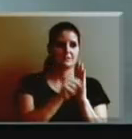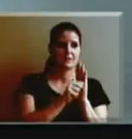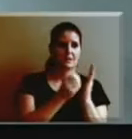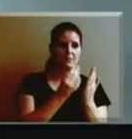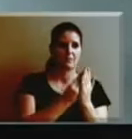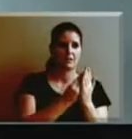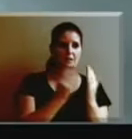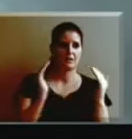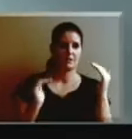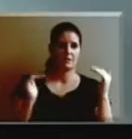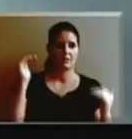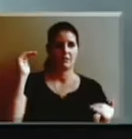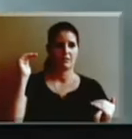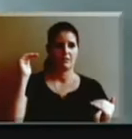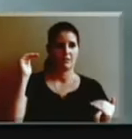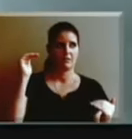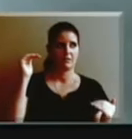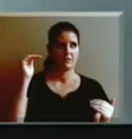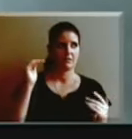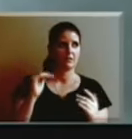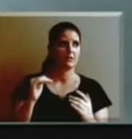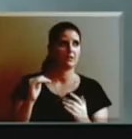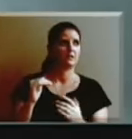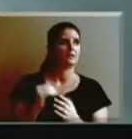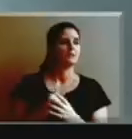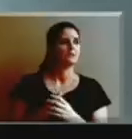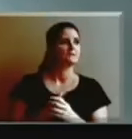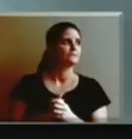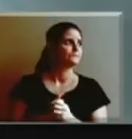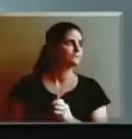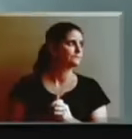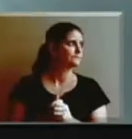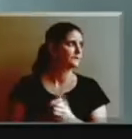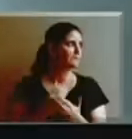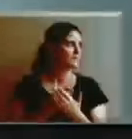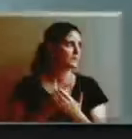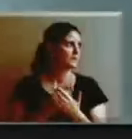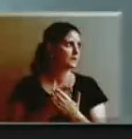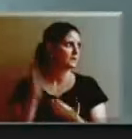has decreased. It originally, just a few years ago, was